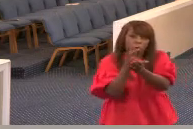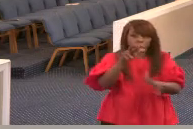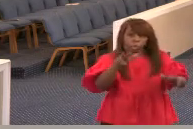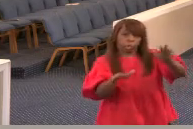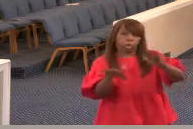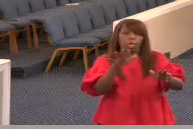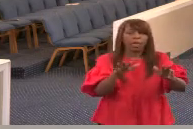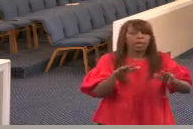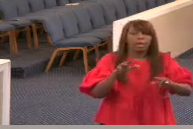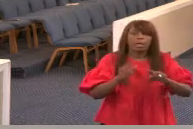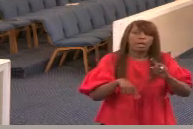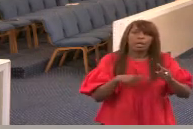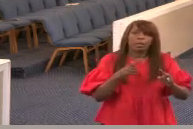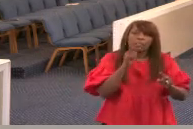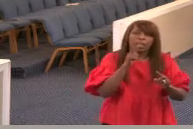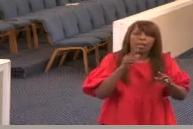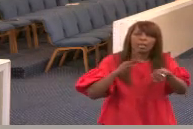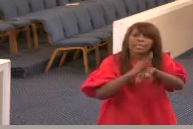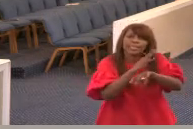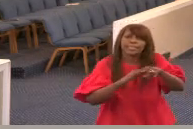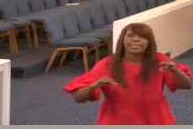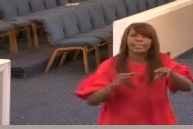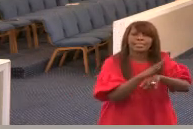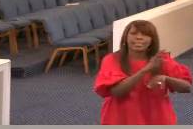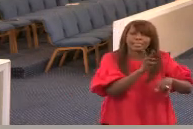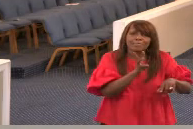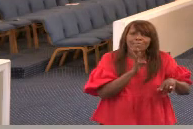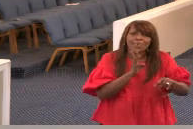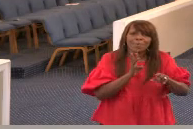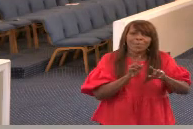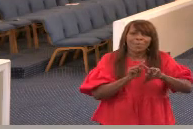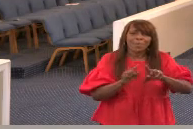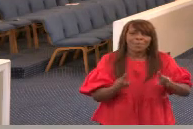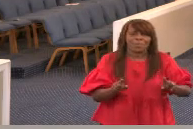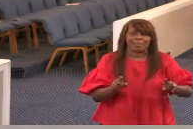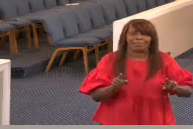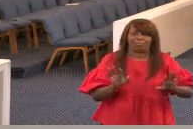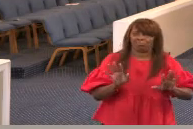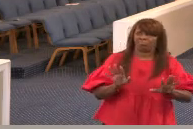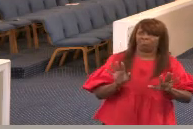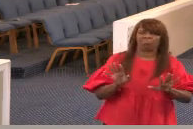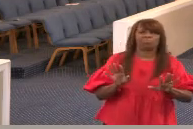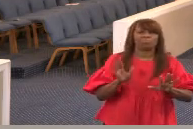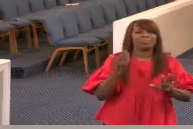at what God is doing through God's messenger. It